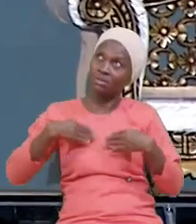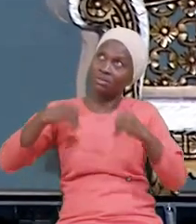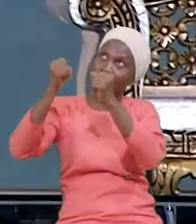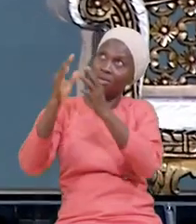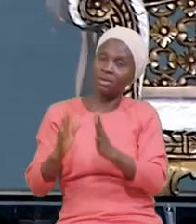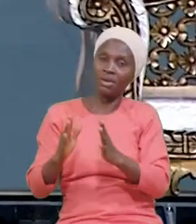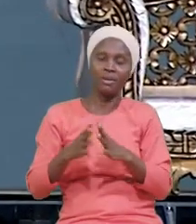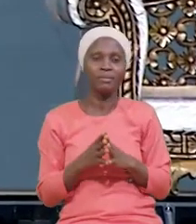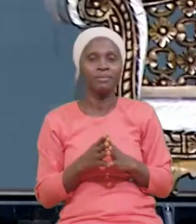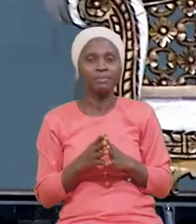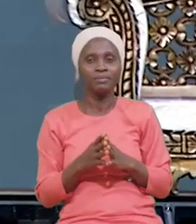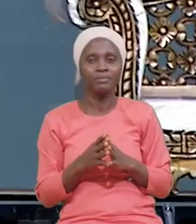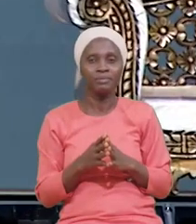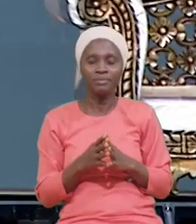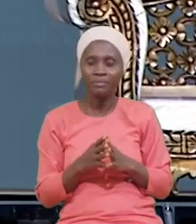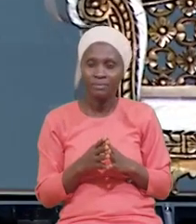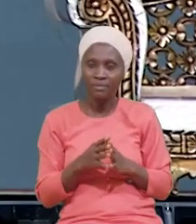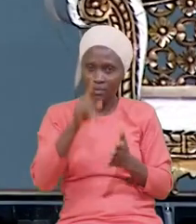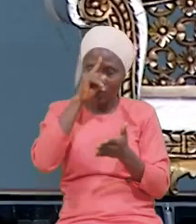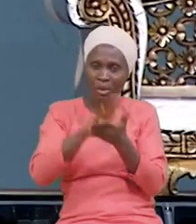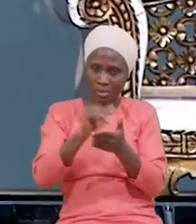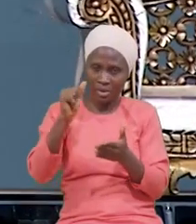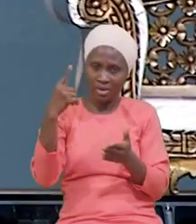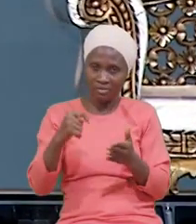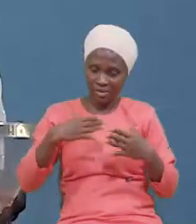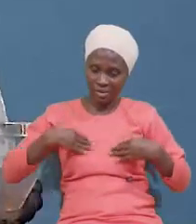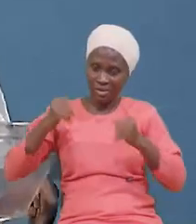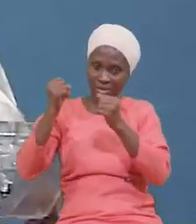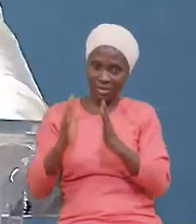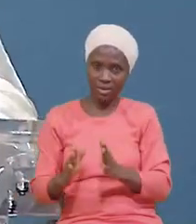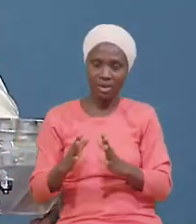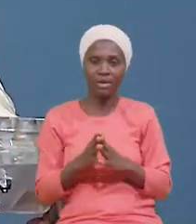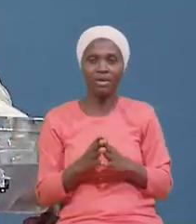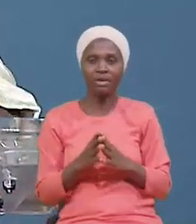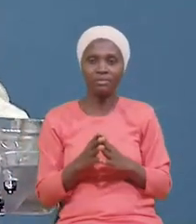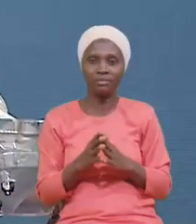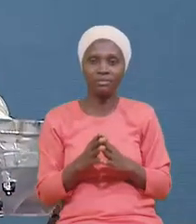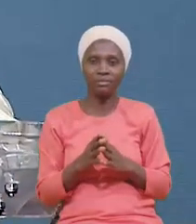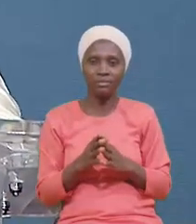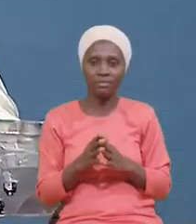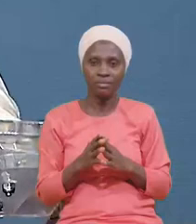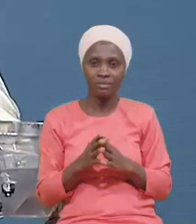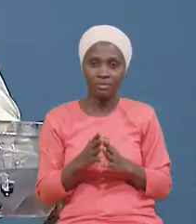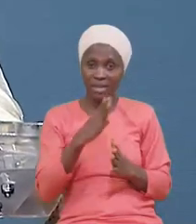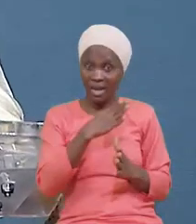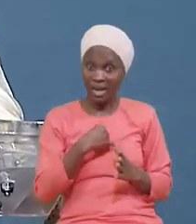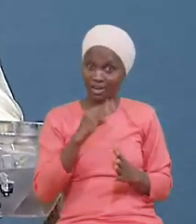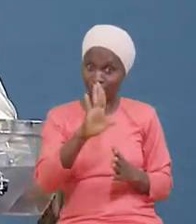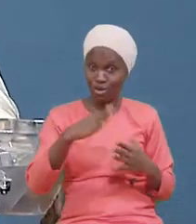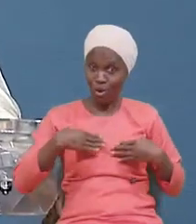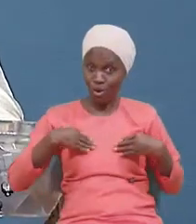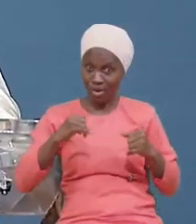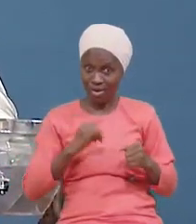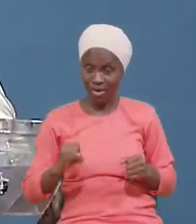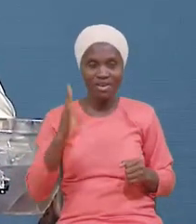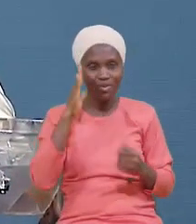Idigo swasthati ichchuvadu. Believe the healer. Idigo viswasinchandi swasthaparichevanni. And your healing will come. Mee